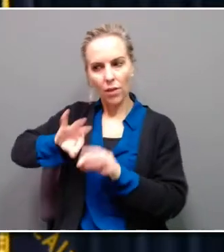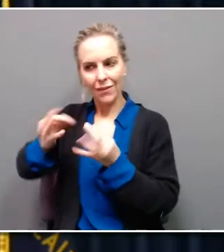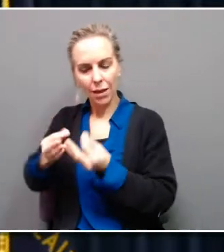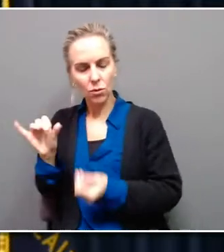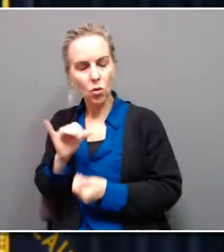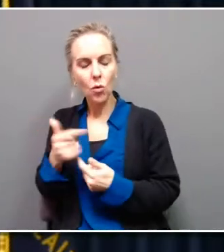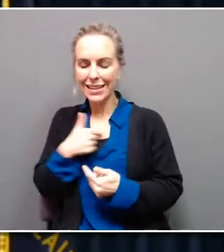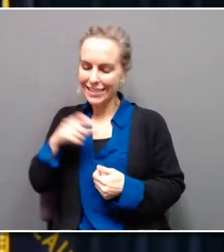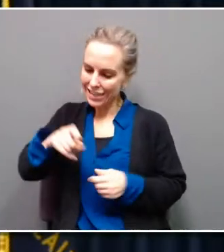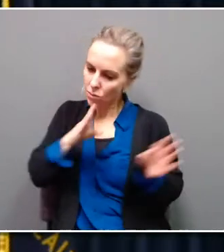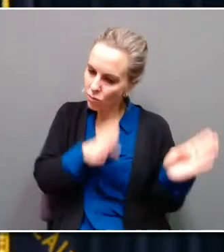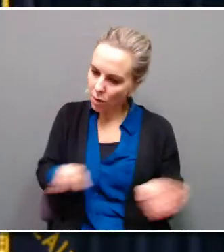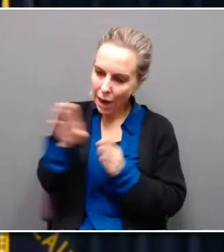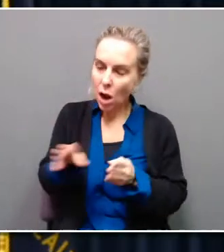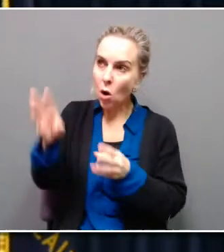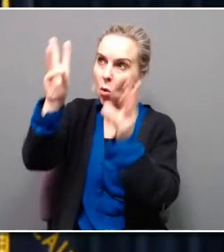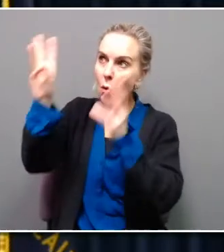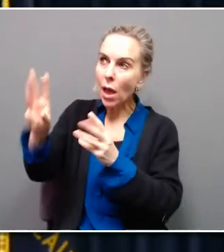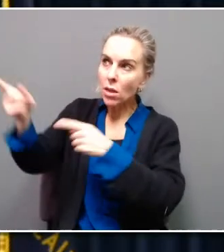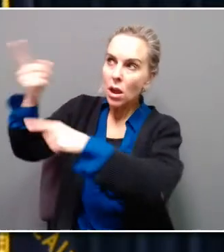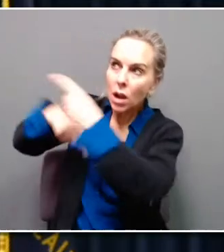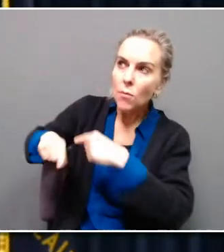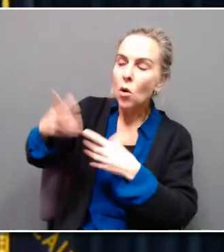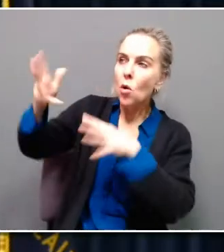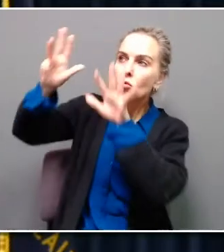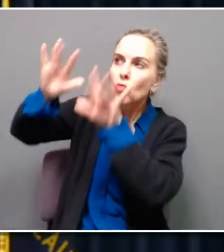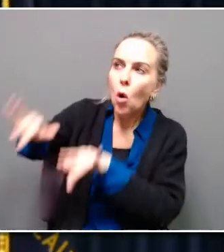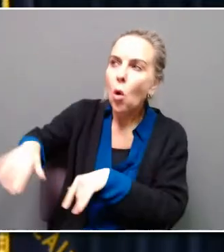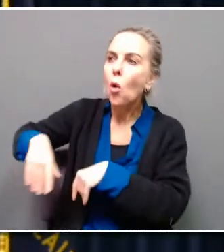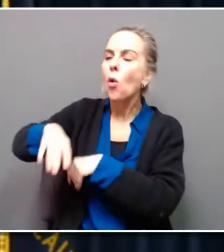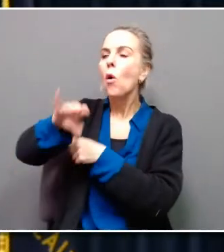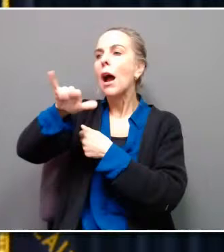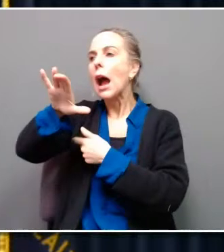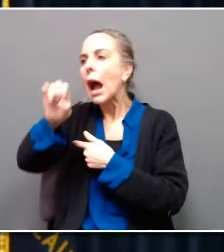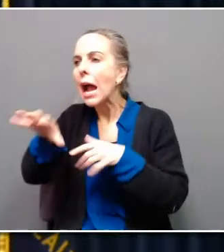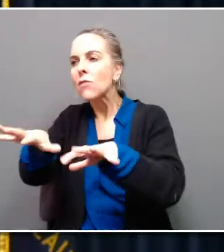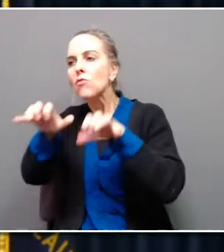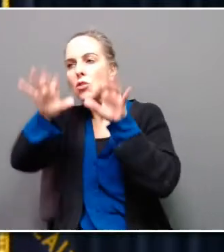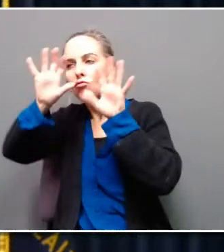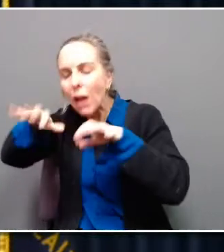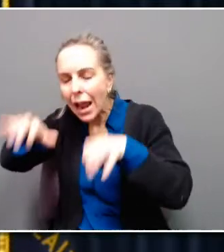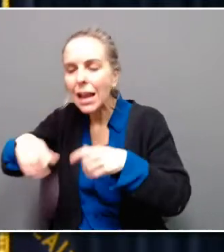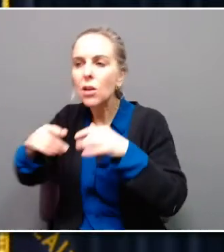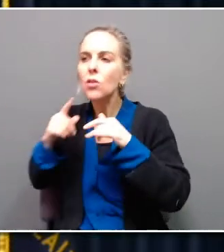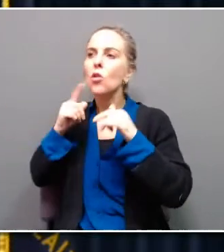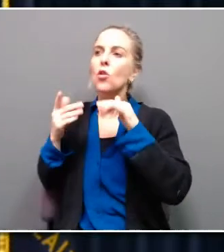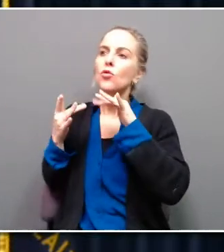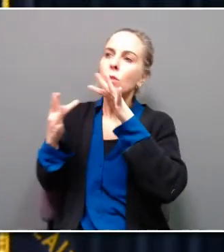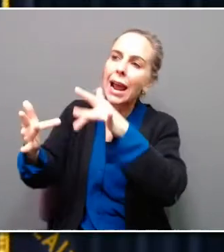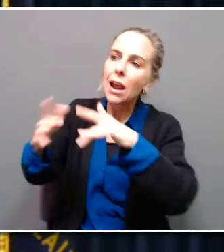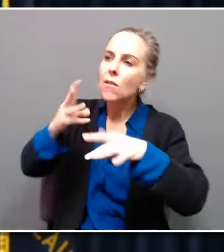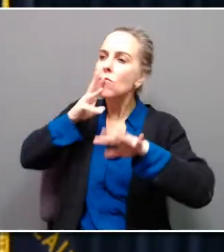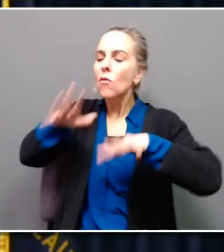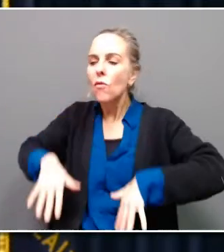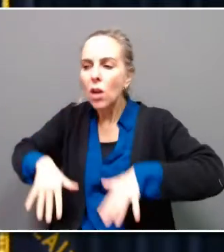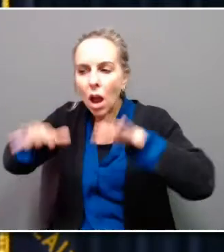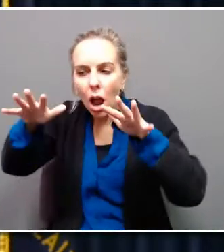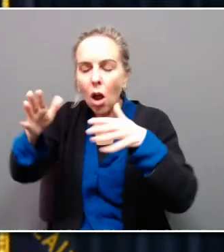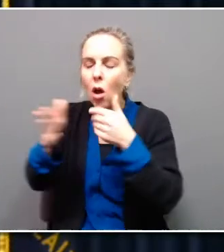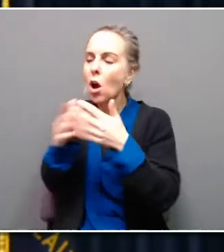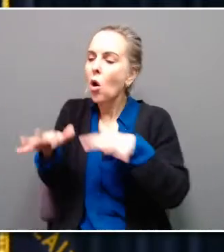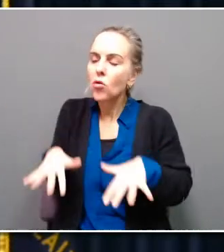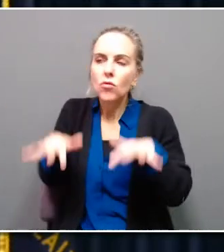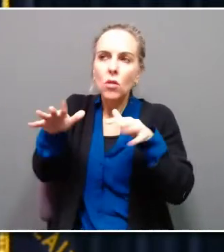weather comes our way, be it snowfall, ice storms, freezing rain, tornadoes, flooding, or extreme cold. I